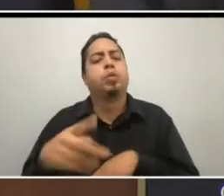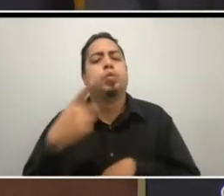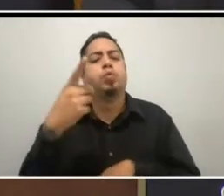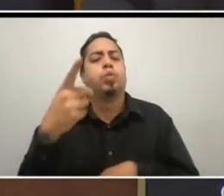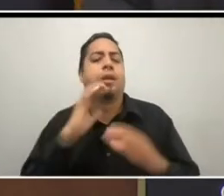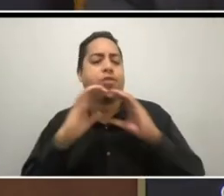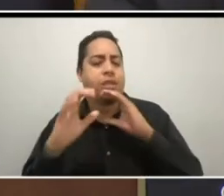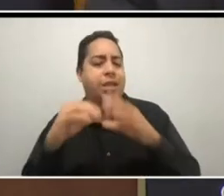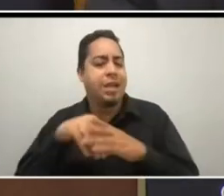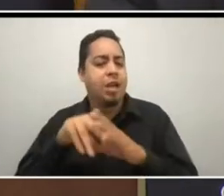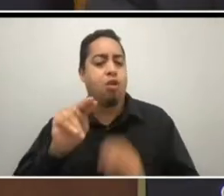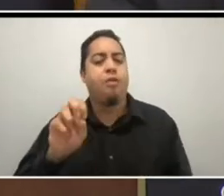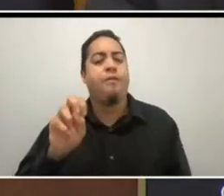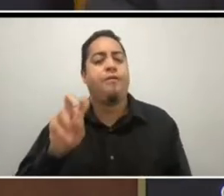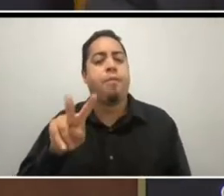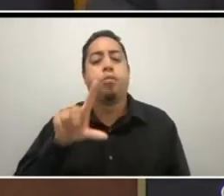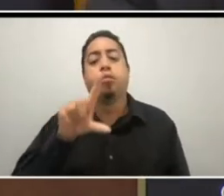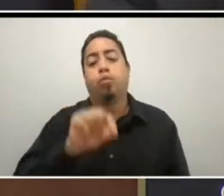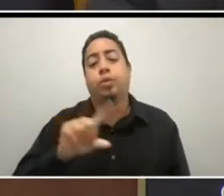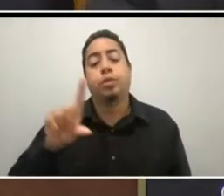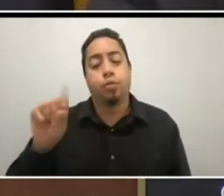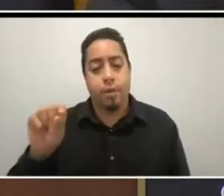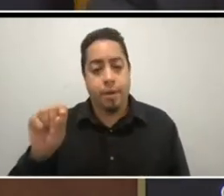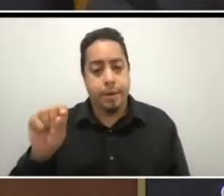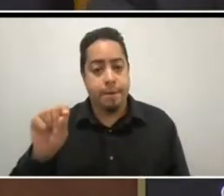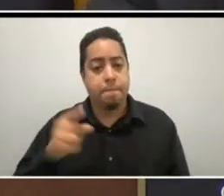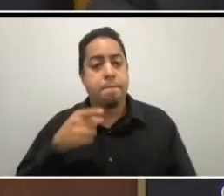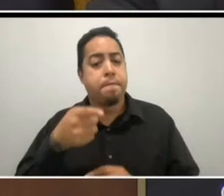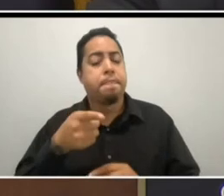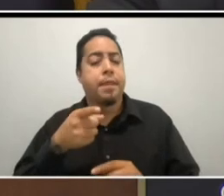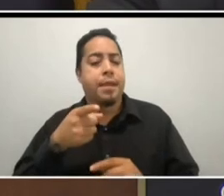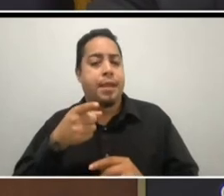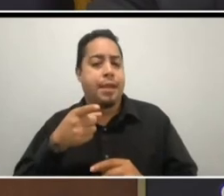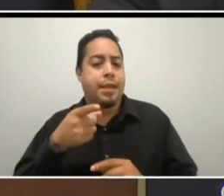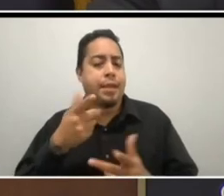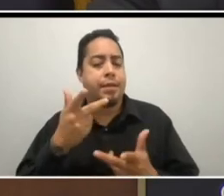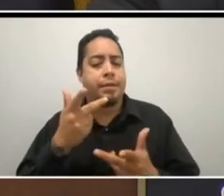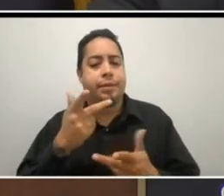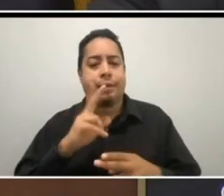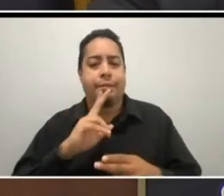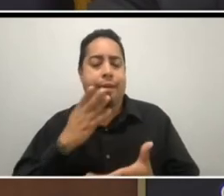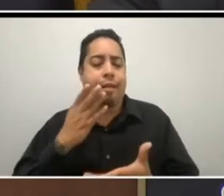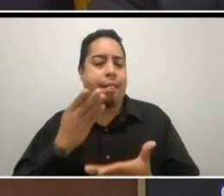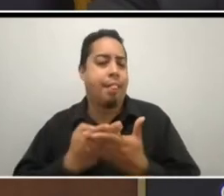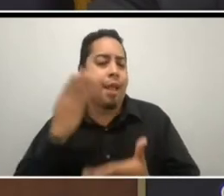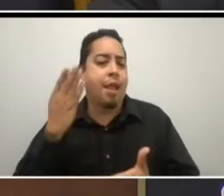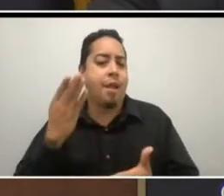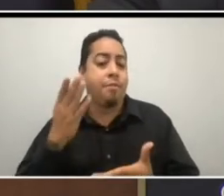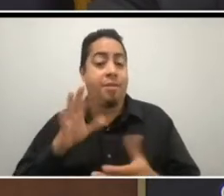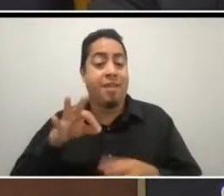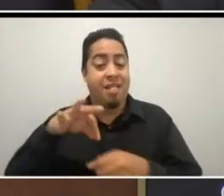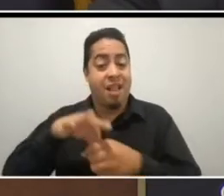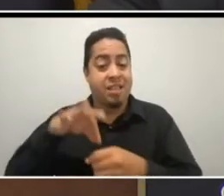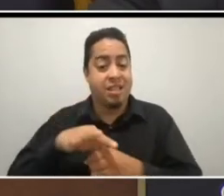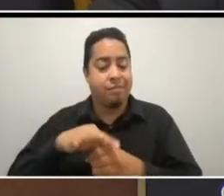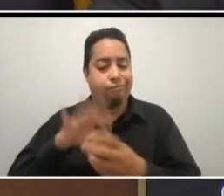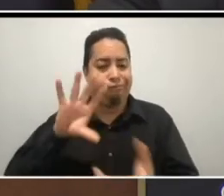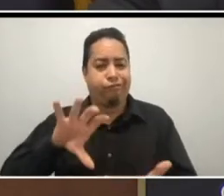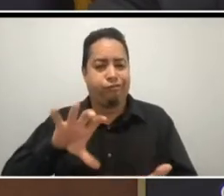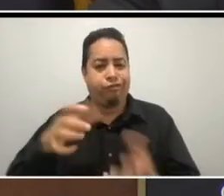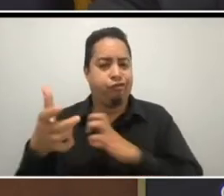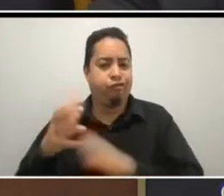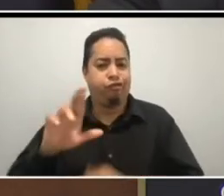November 2020 in which he claims that you told him that the election was rigged and that he had won